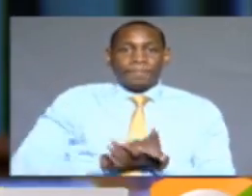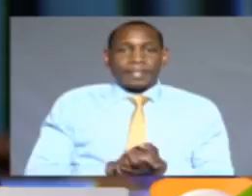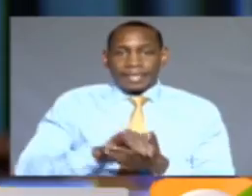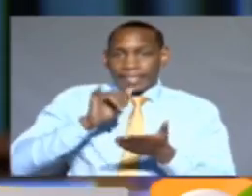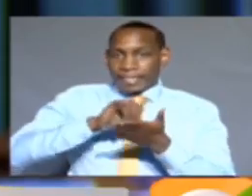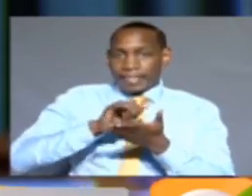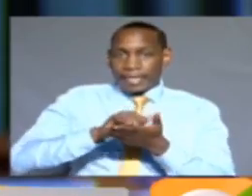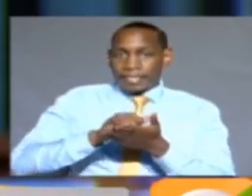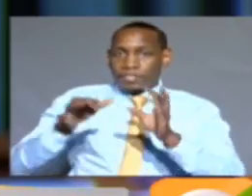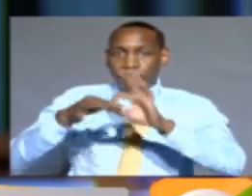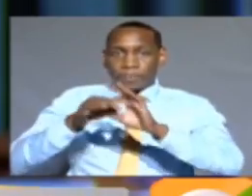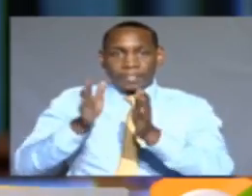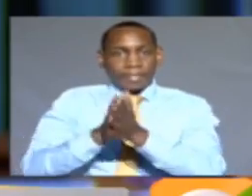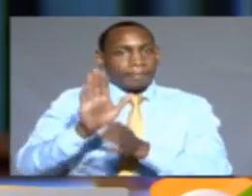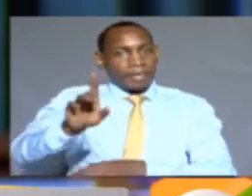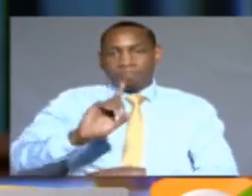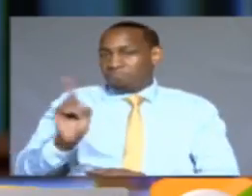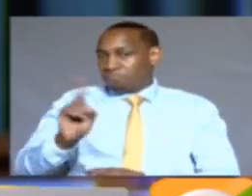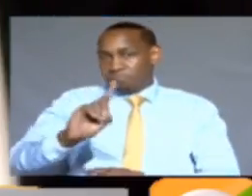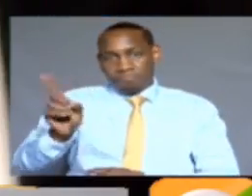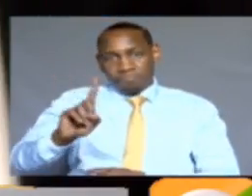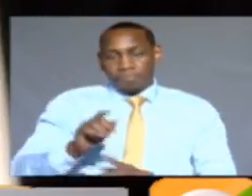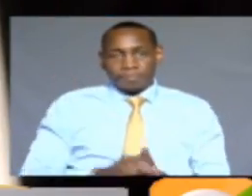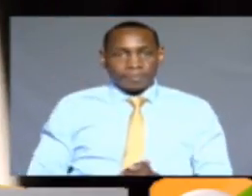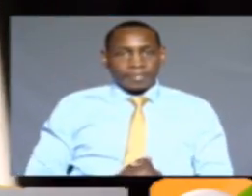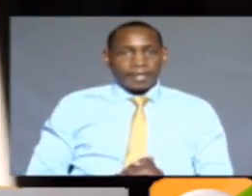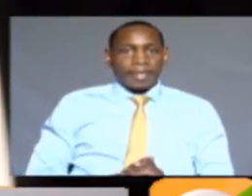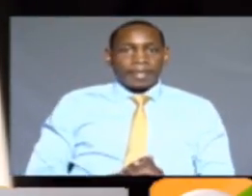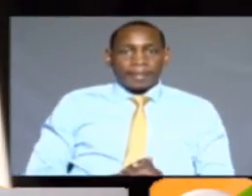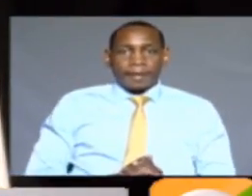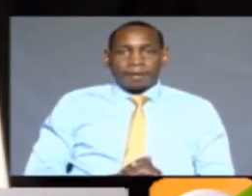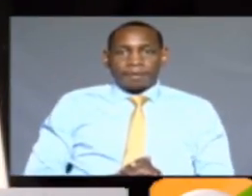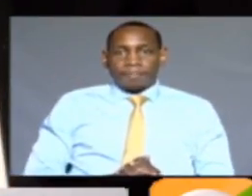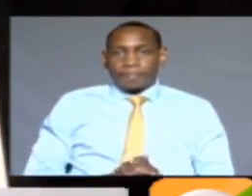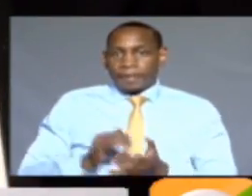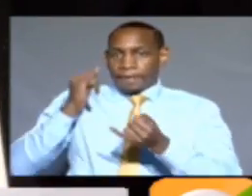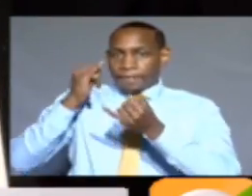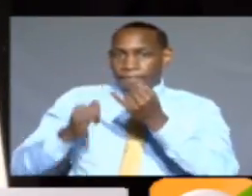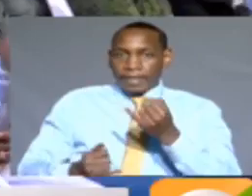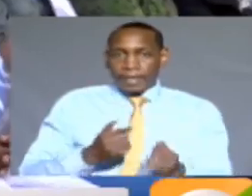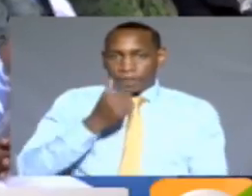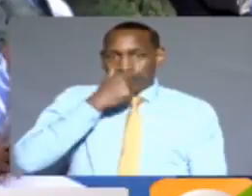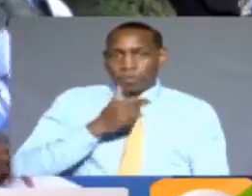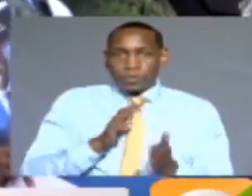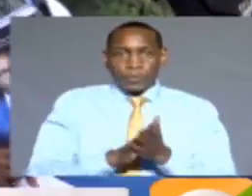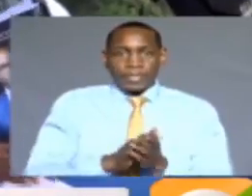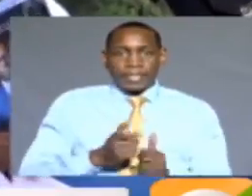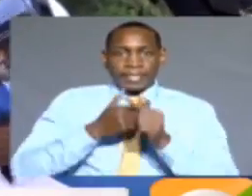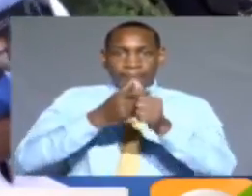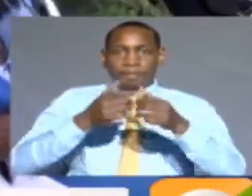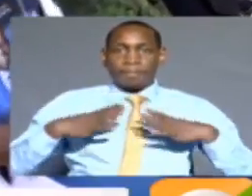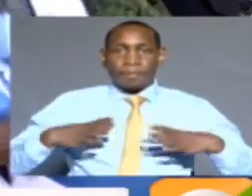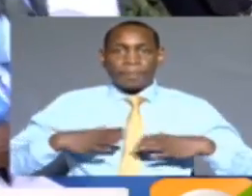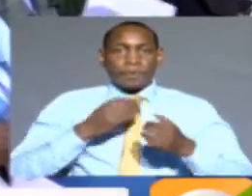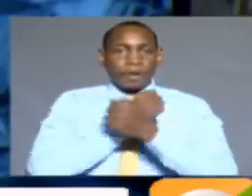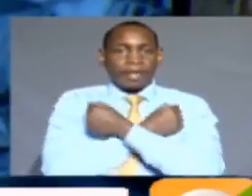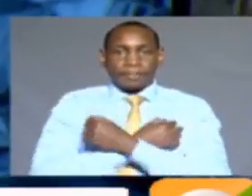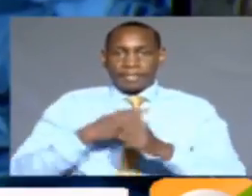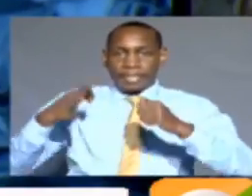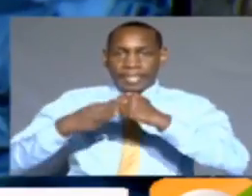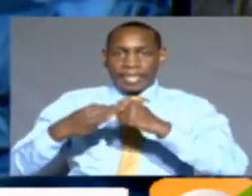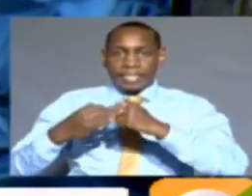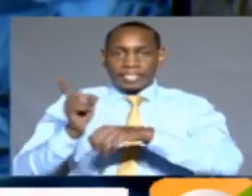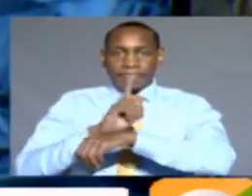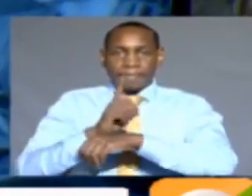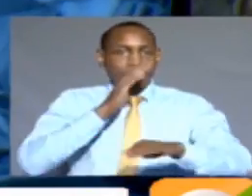That didn't belong to you. But in honor of his final wish and gift to those who loved and cherished him, an 8-minute